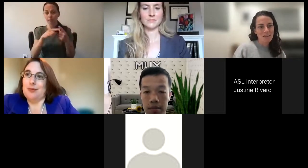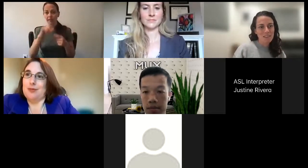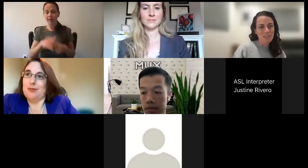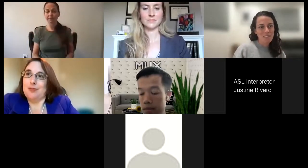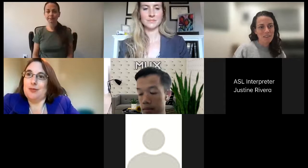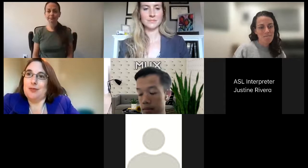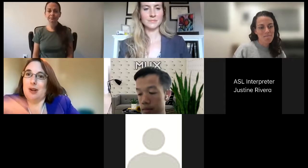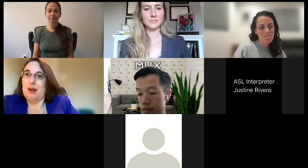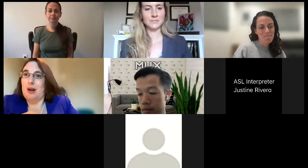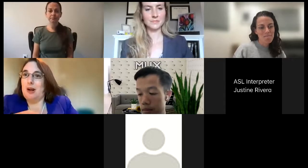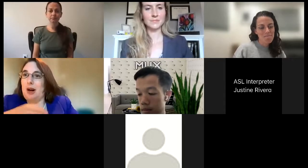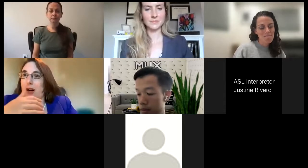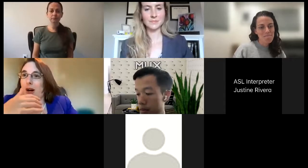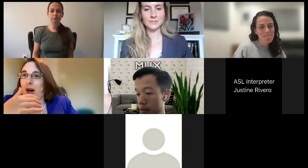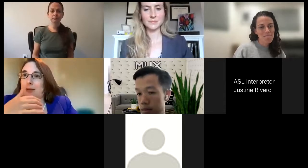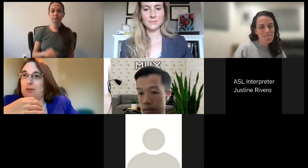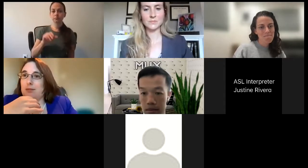component.